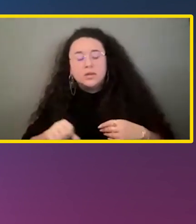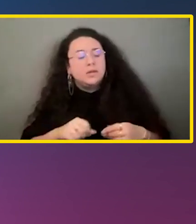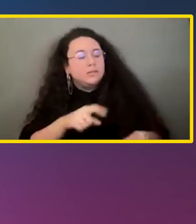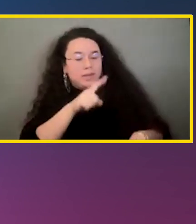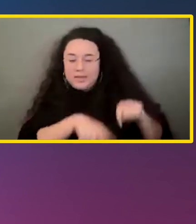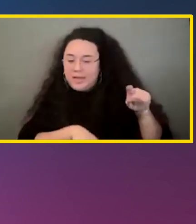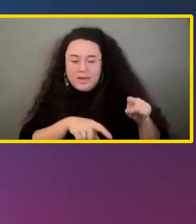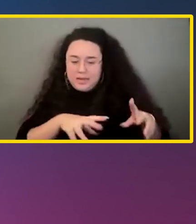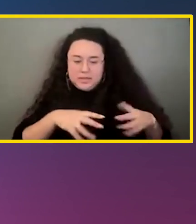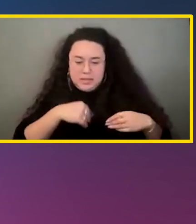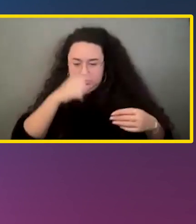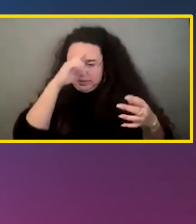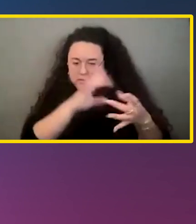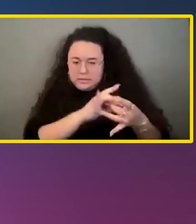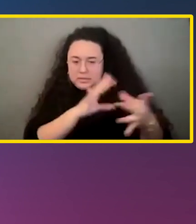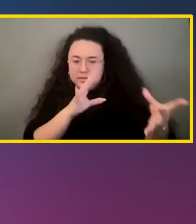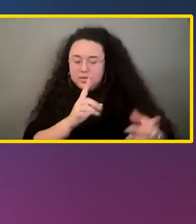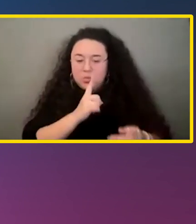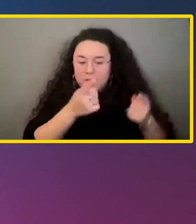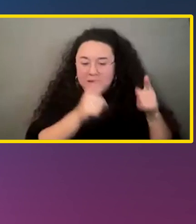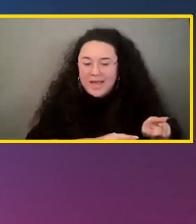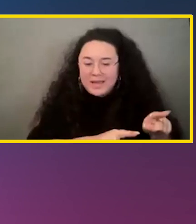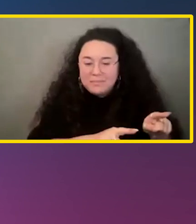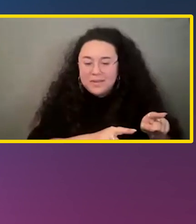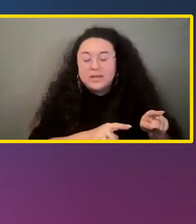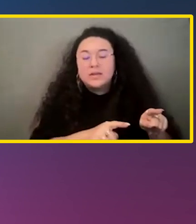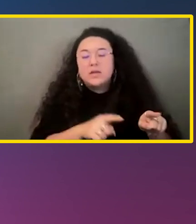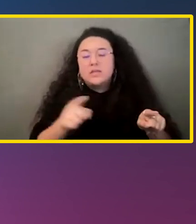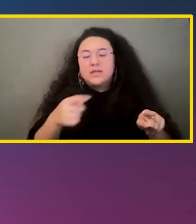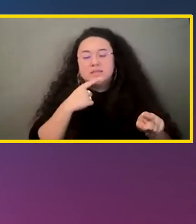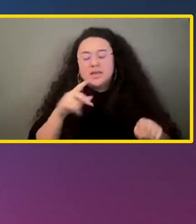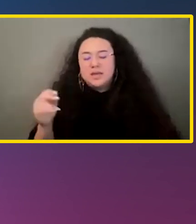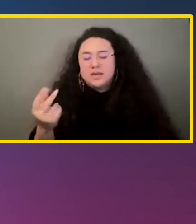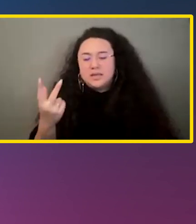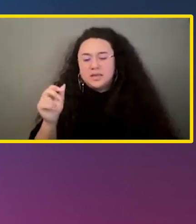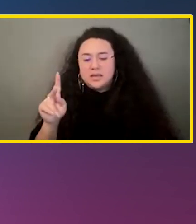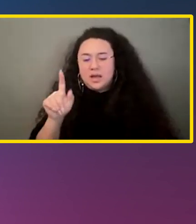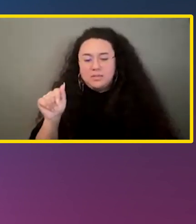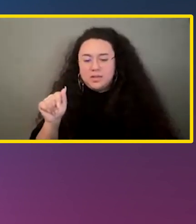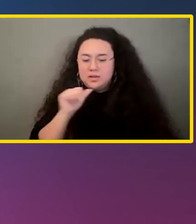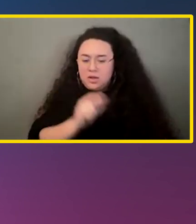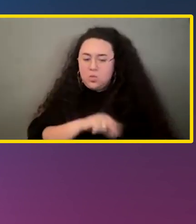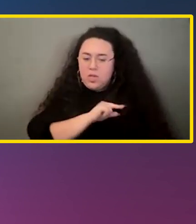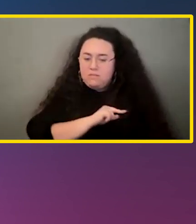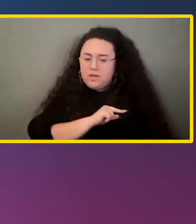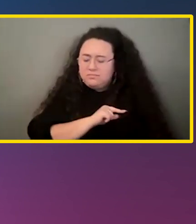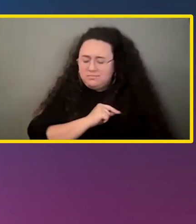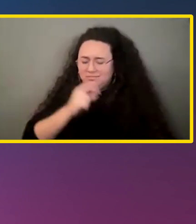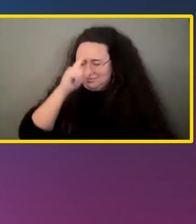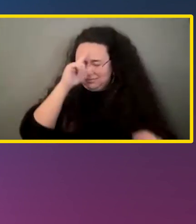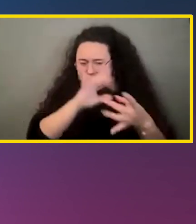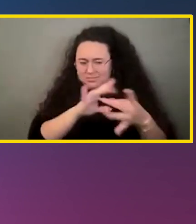from reality. For example, they kept saying that Kamala wasn't qualified.